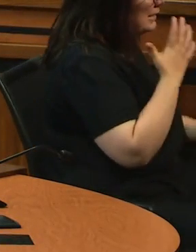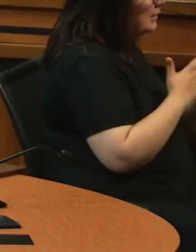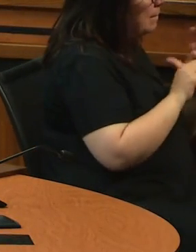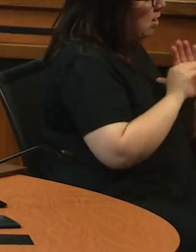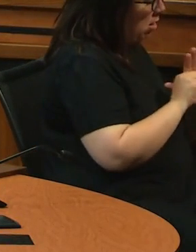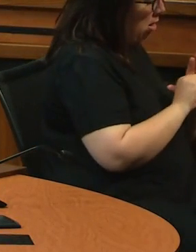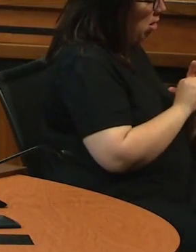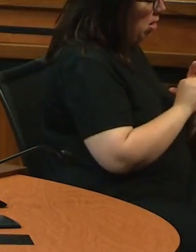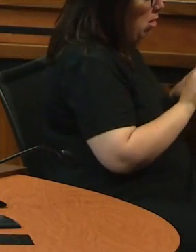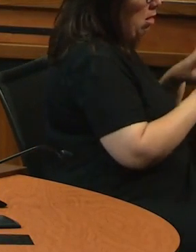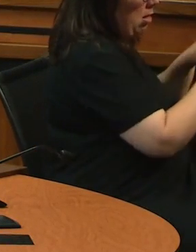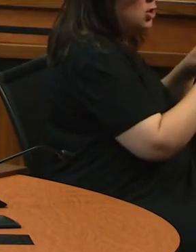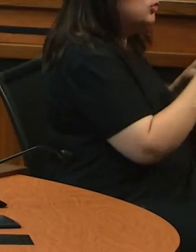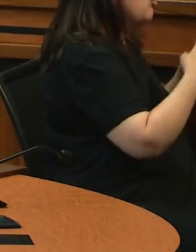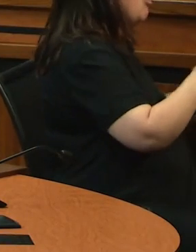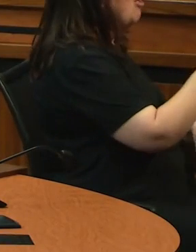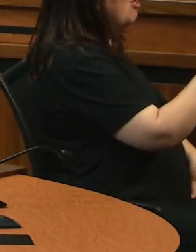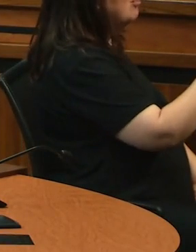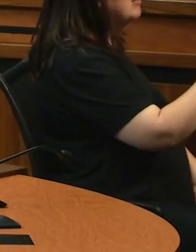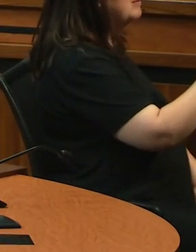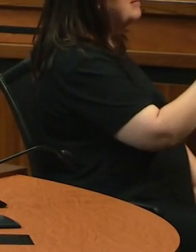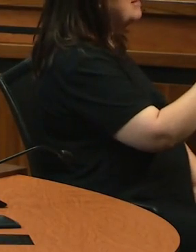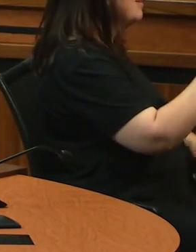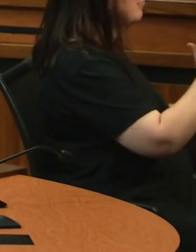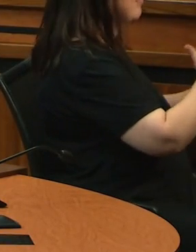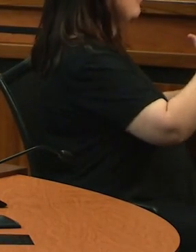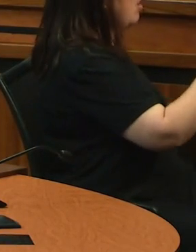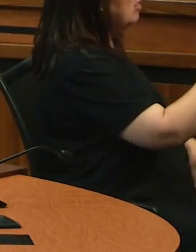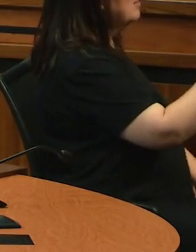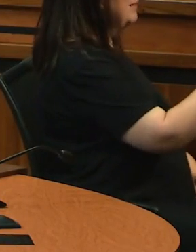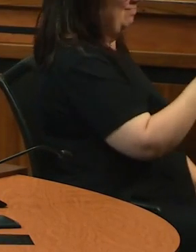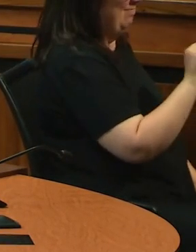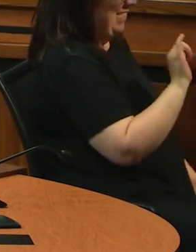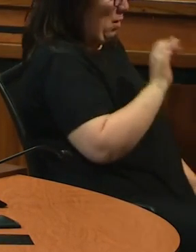of that when you call it the ultimate model. Condition. Okay, thank you. Yep.